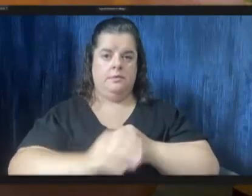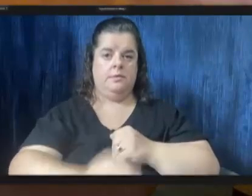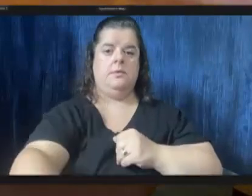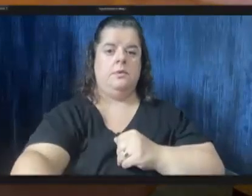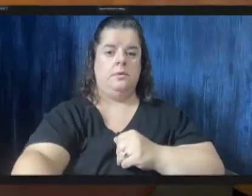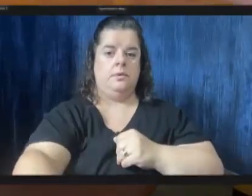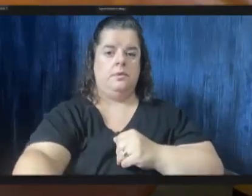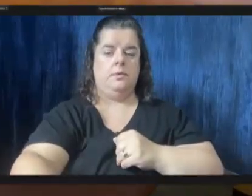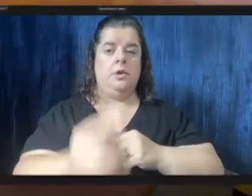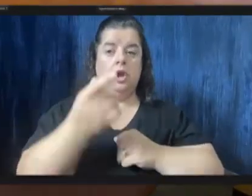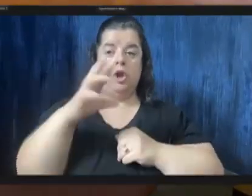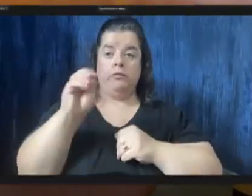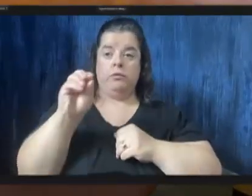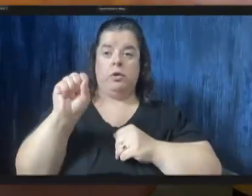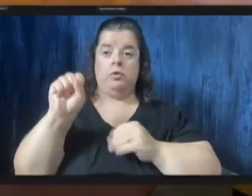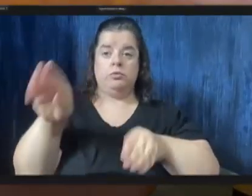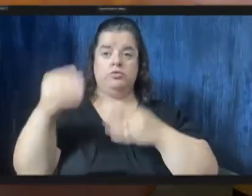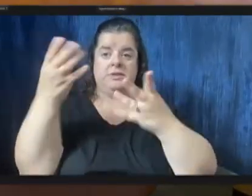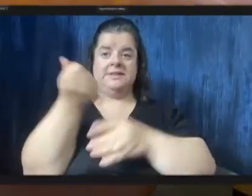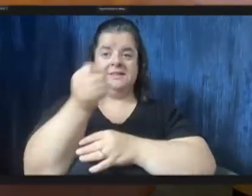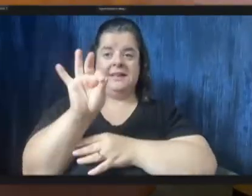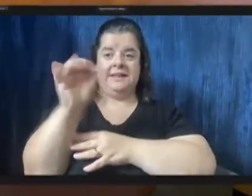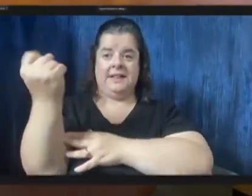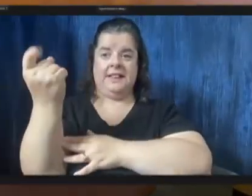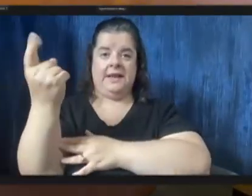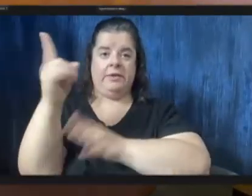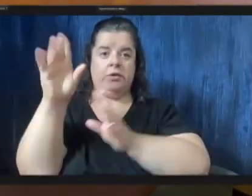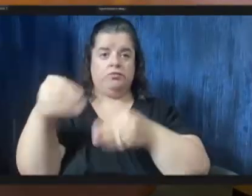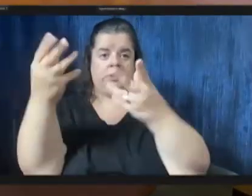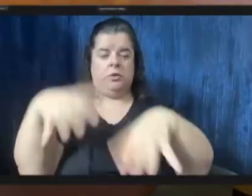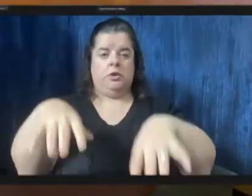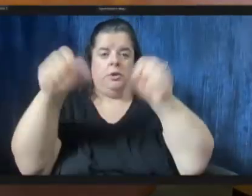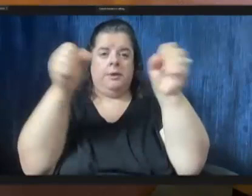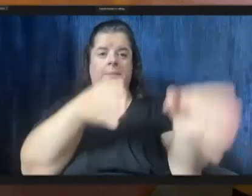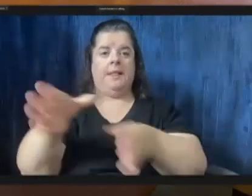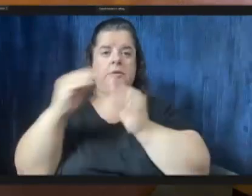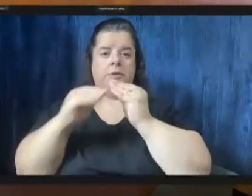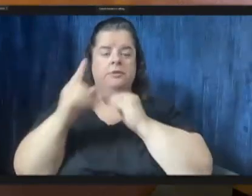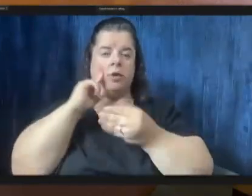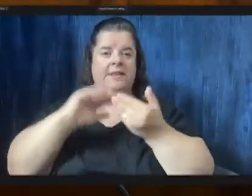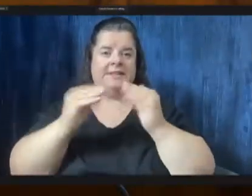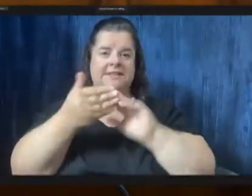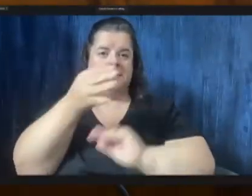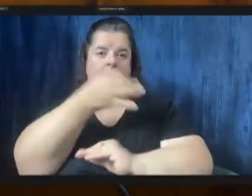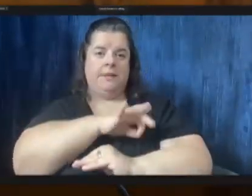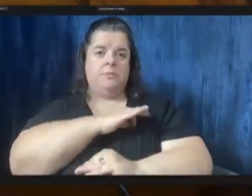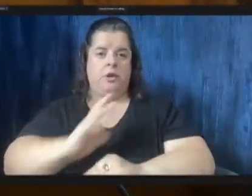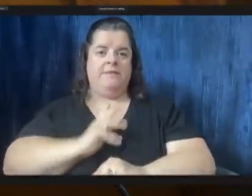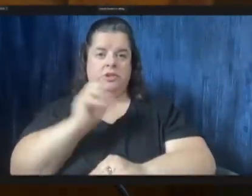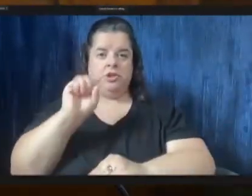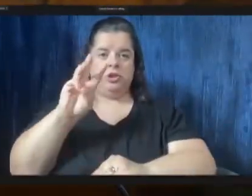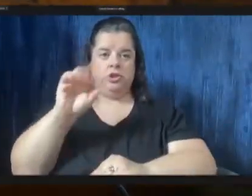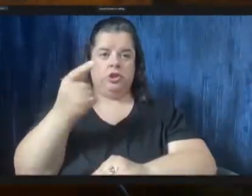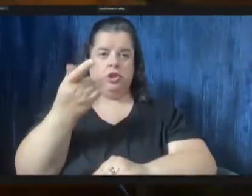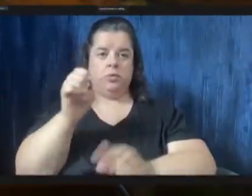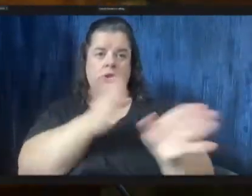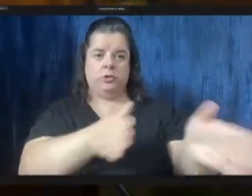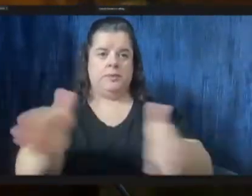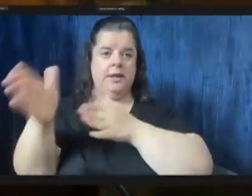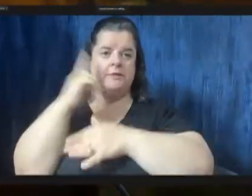Councilwoman Gross presents Bill Number 1911, Resolution Adopting Plan Revision to the City of Pittsburgh's Official Sewage Facilities Plan